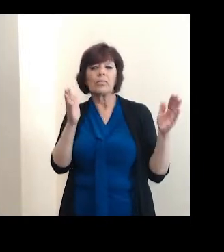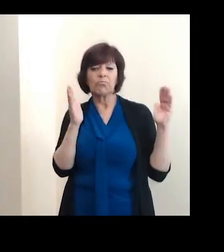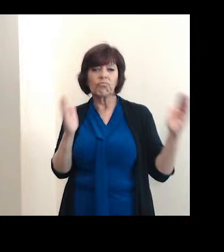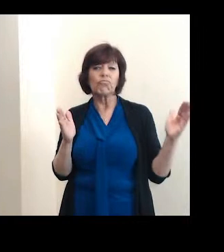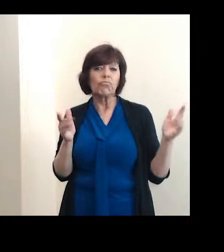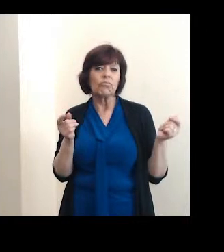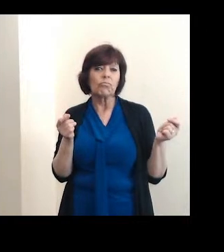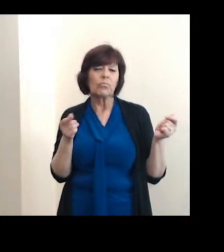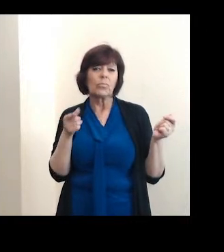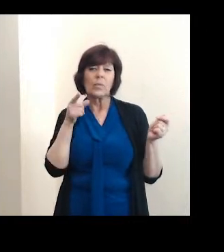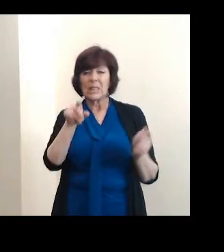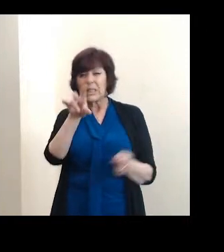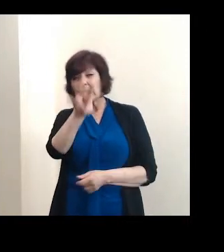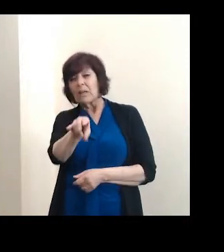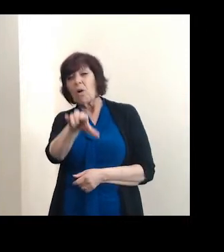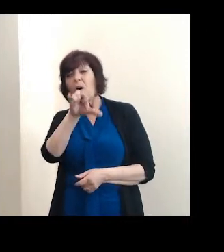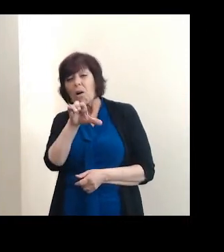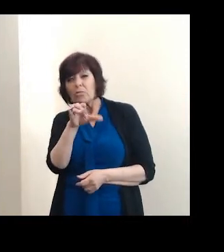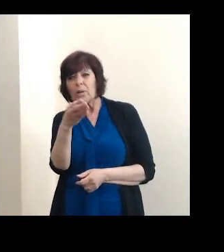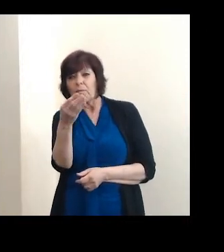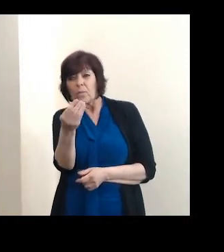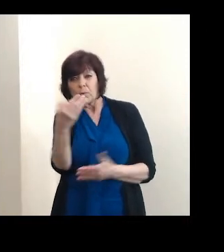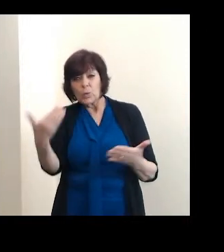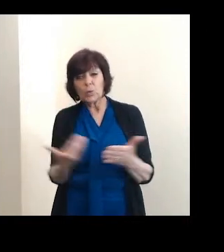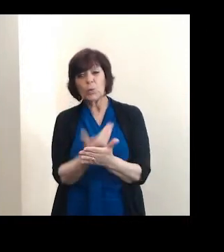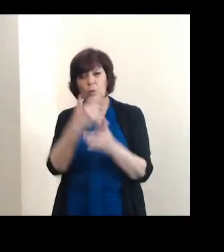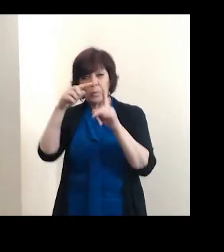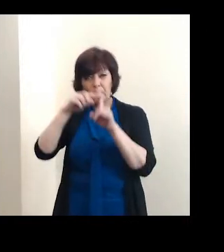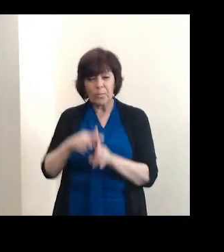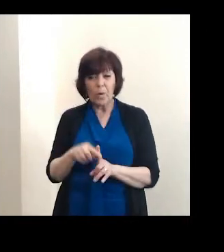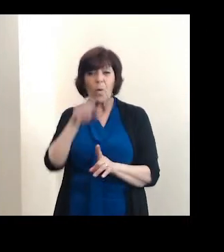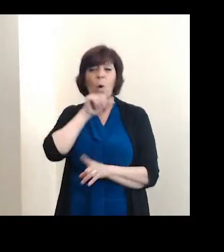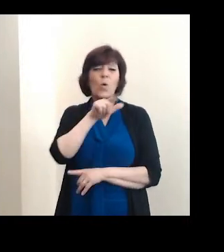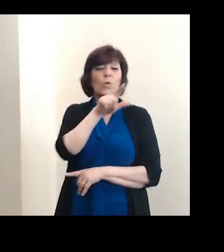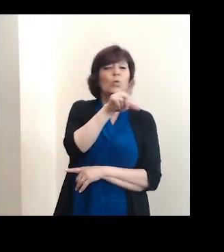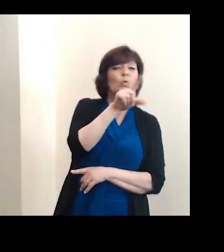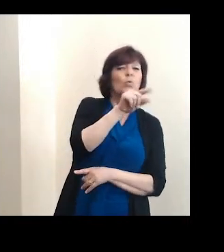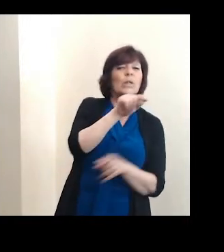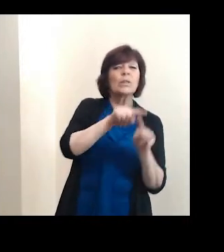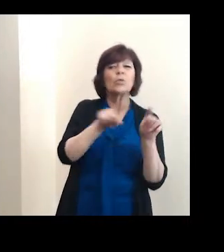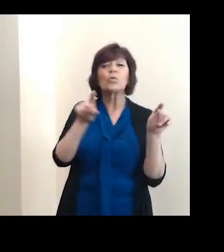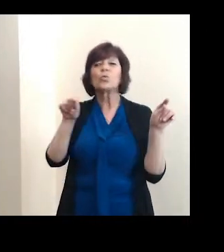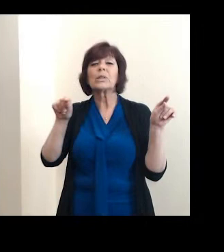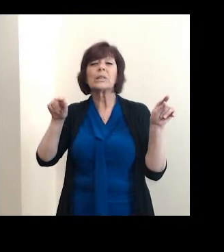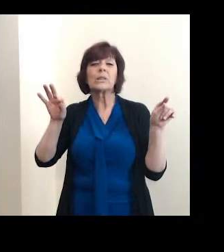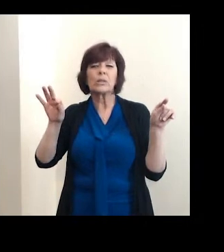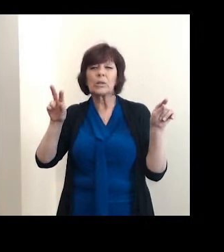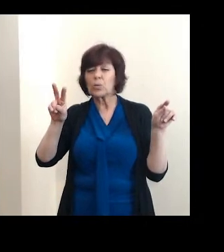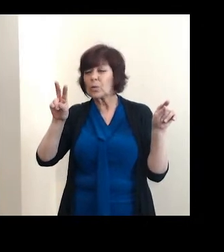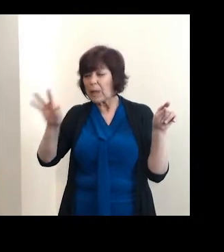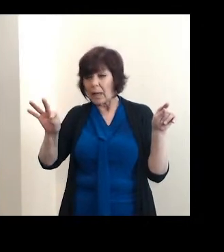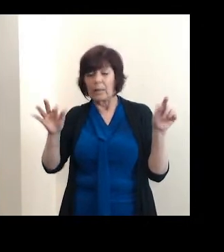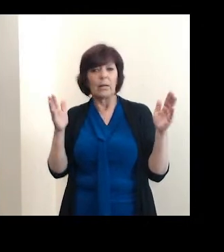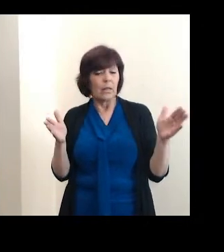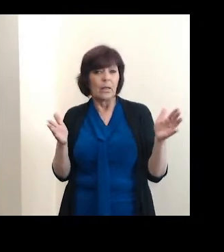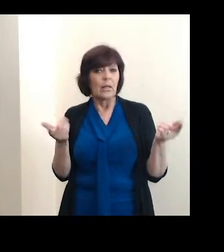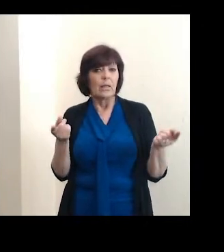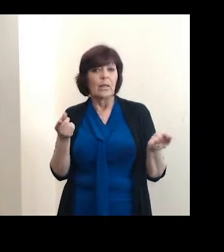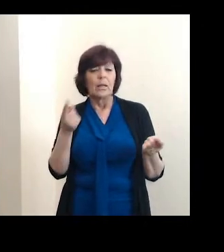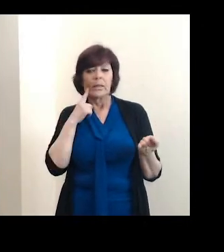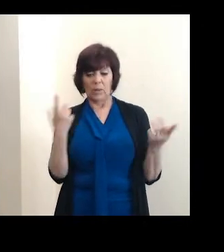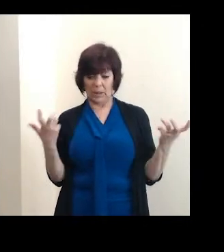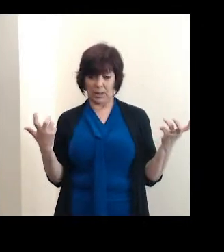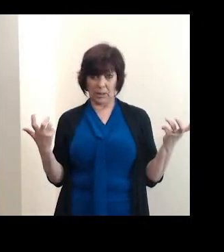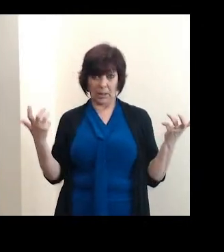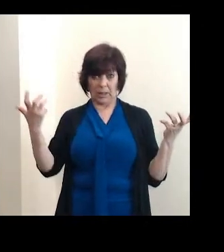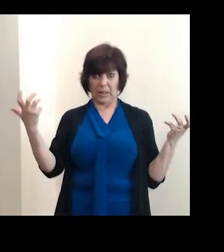There were 714 new cases in the 20 to 29 age category, and there were a